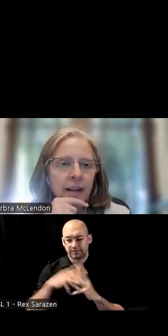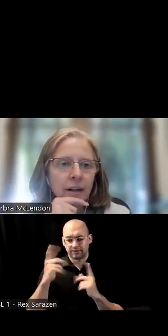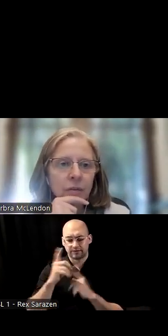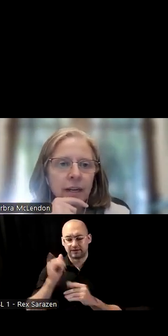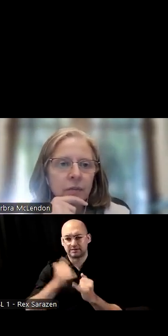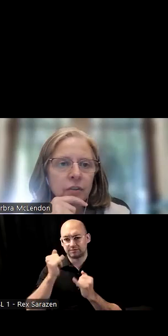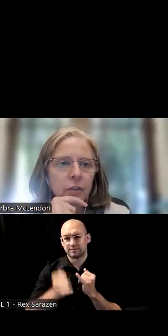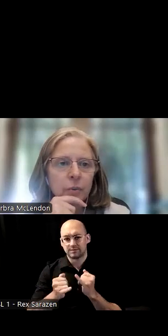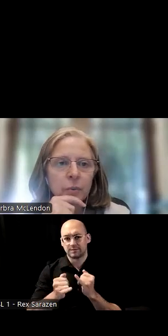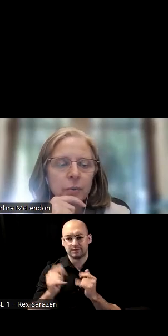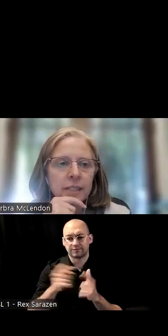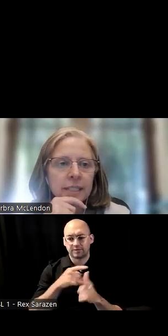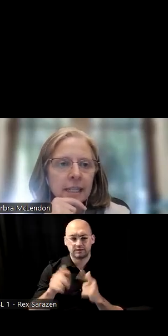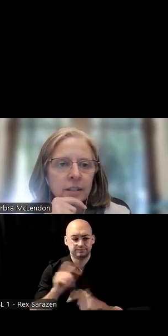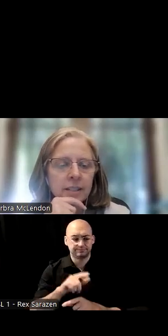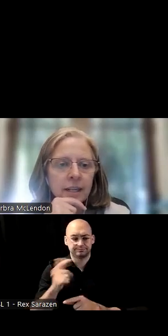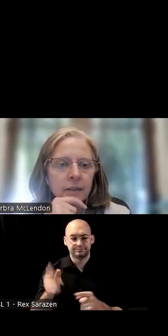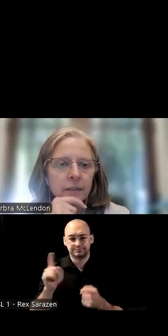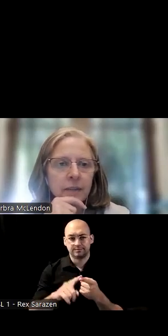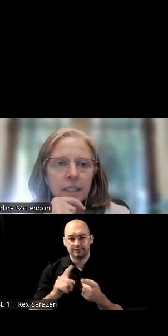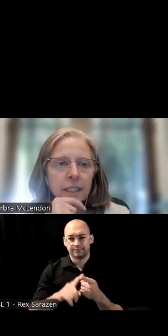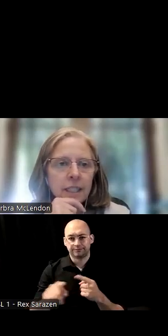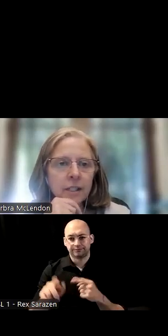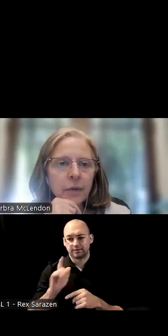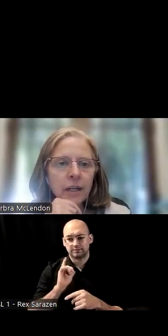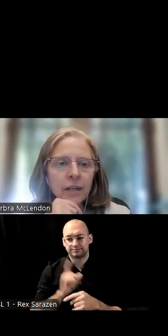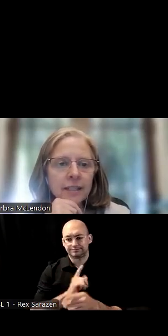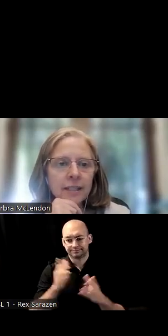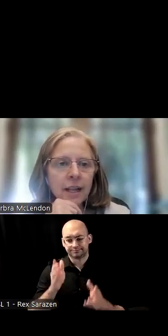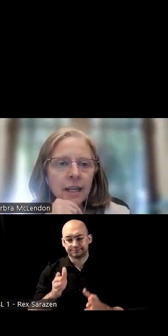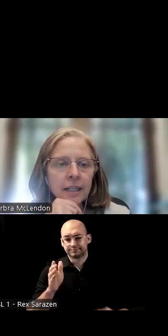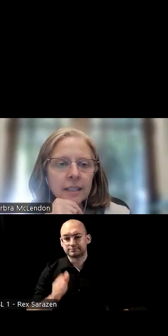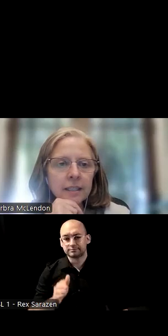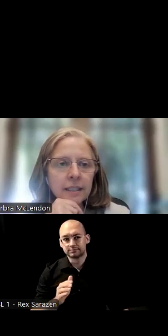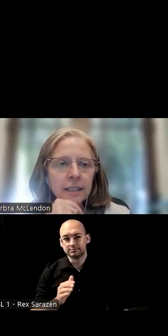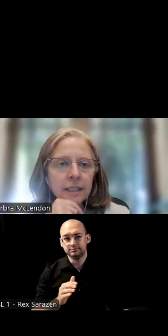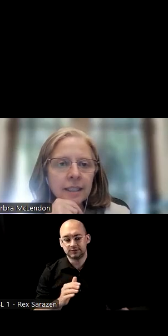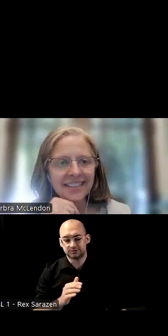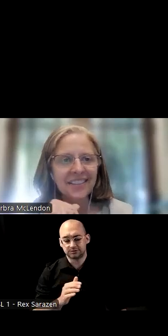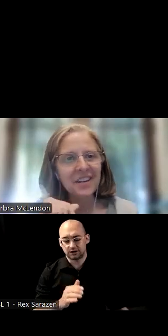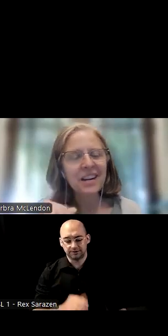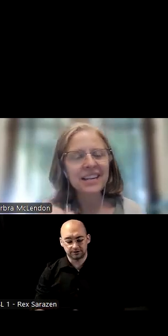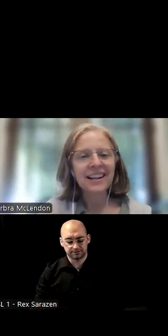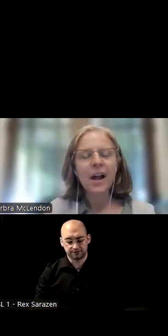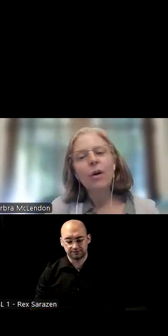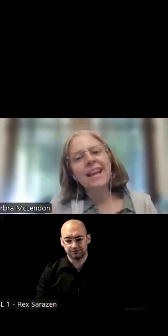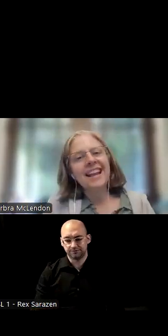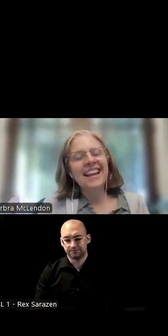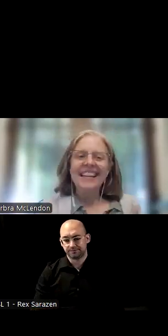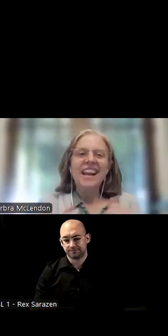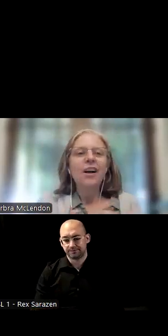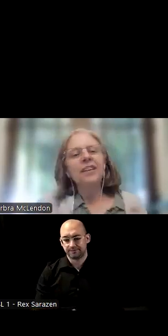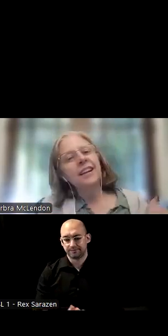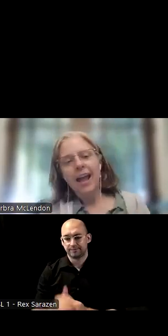going to slide over now to state legislators. And we can go next slide. Yeah, okay, great.